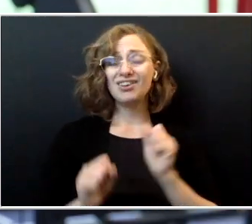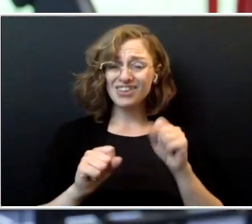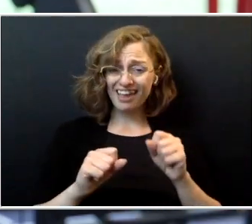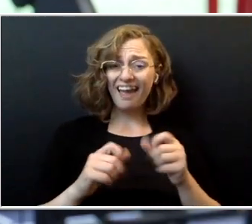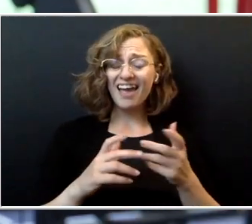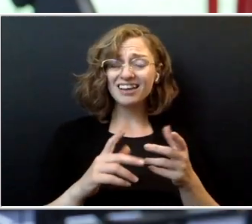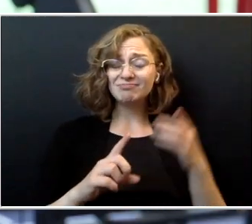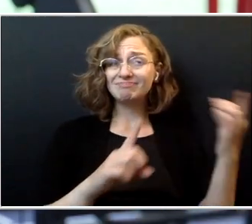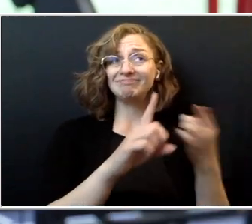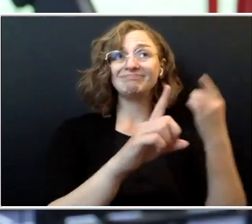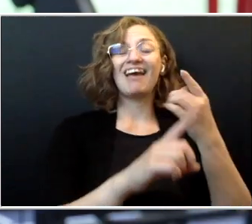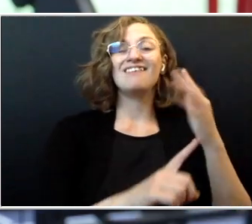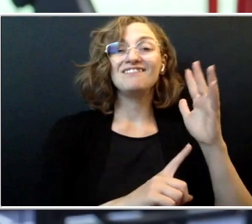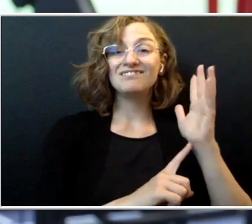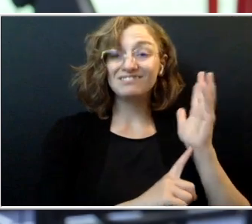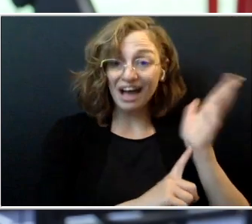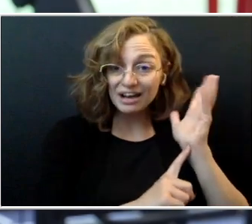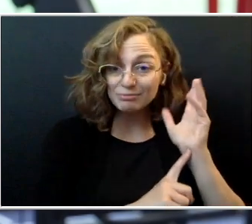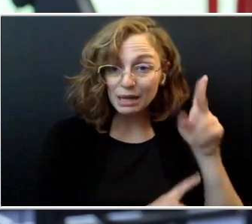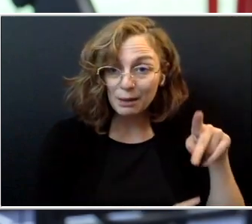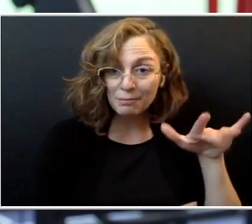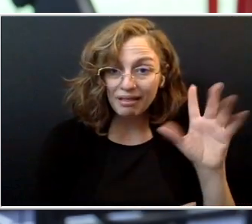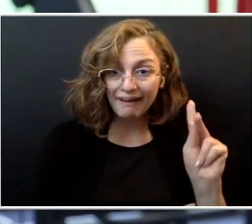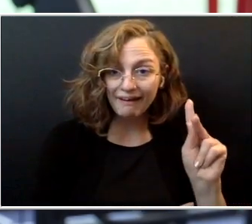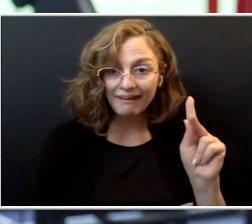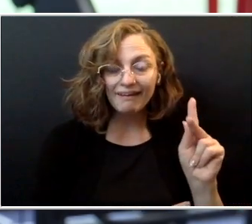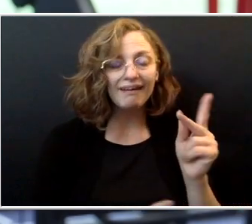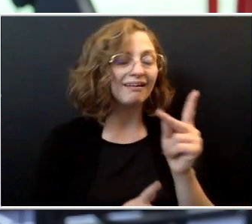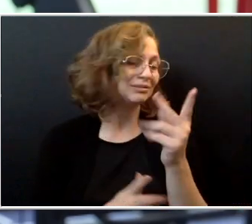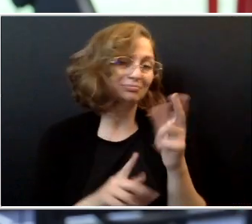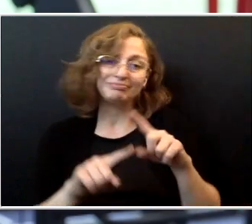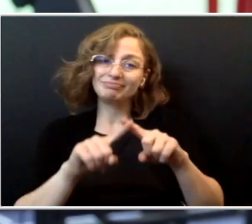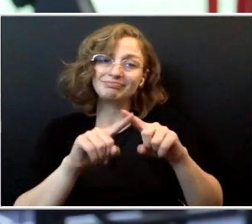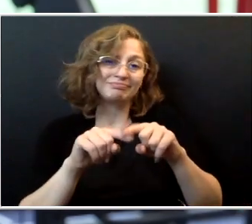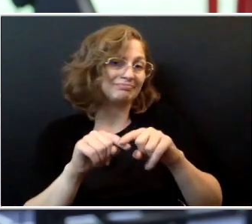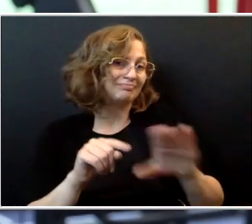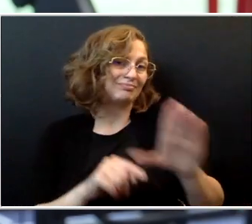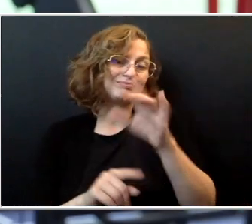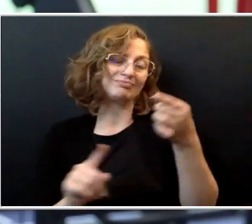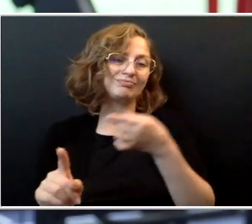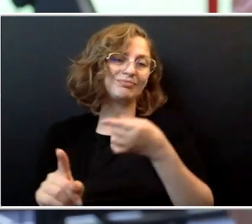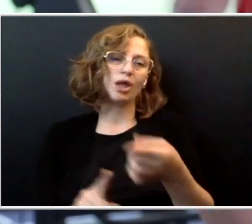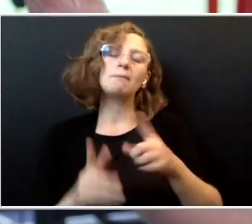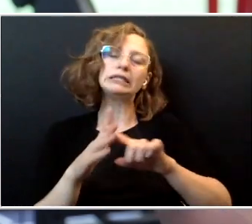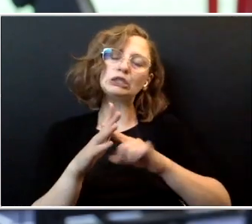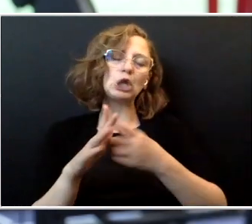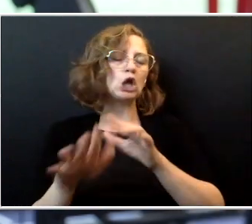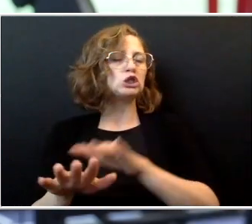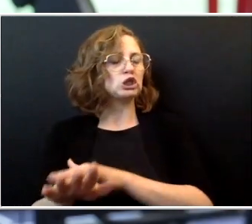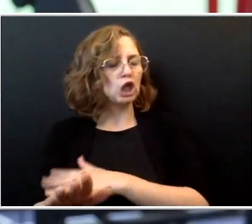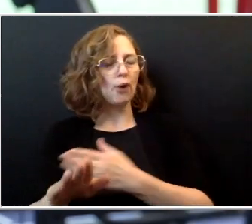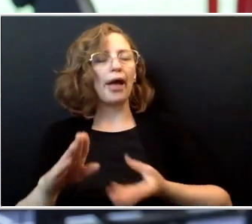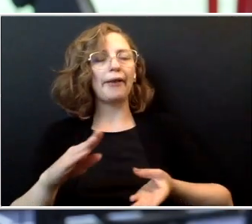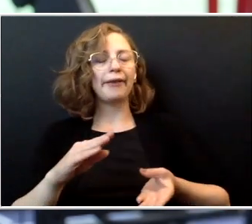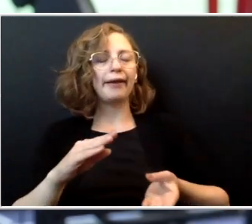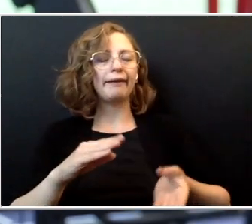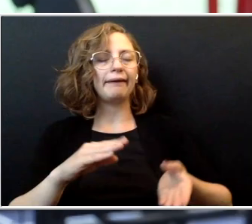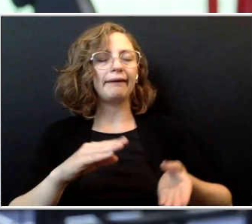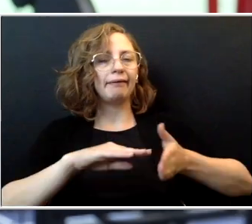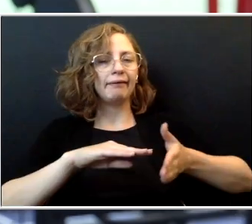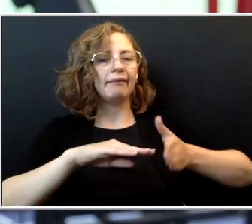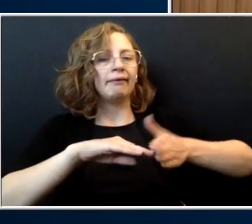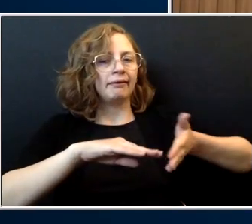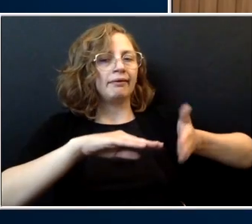of just depends on where you're at, what your goals are. But like everything, start slow and then progress as your body's ready.